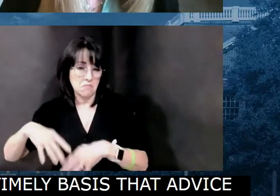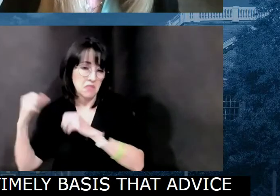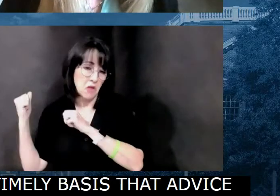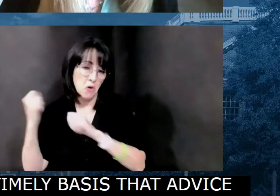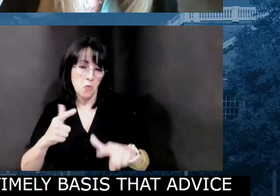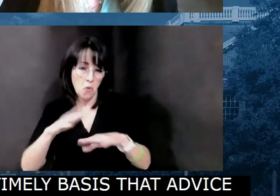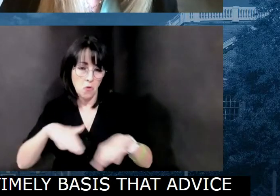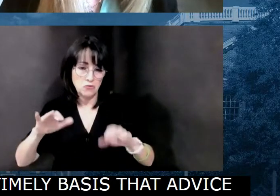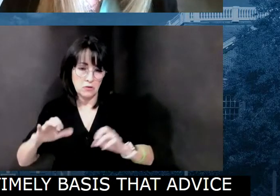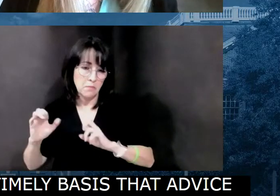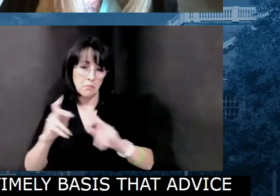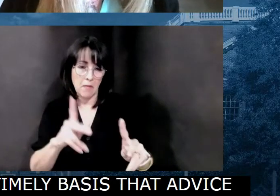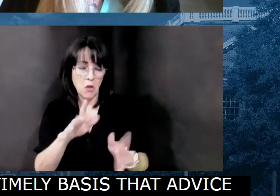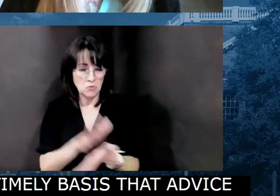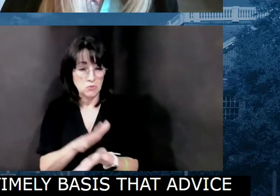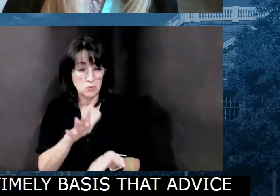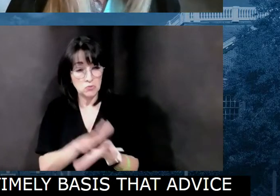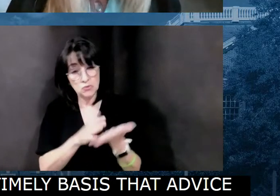that?